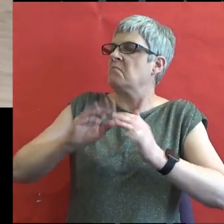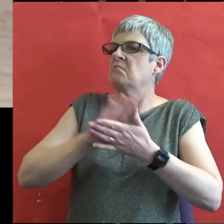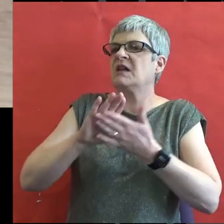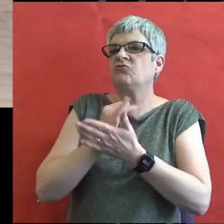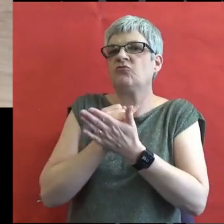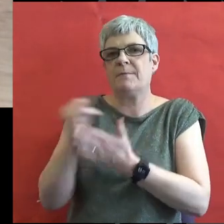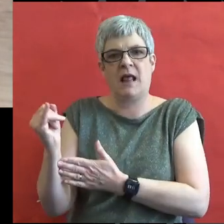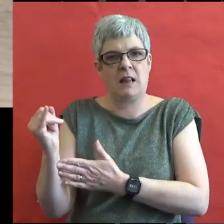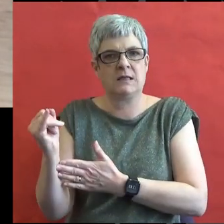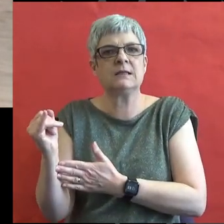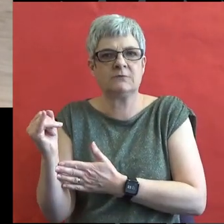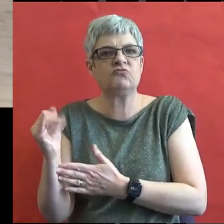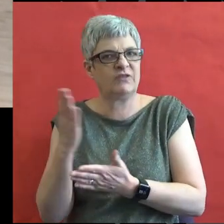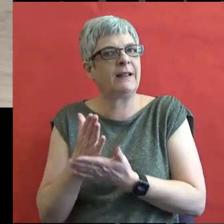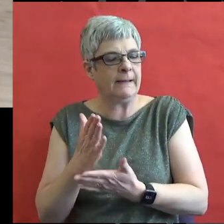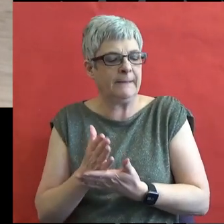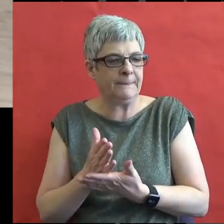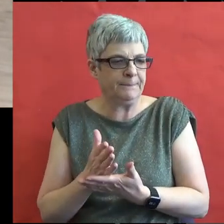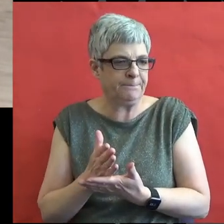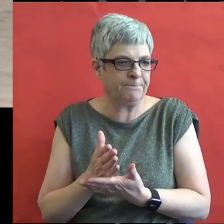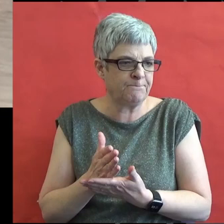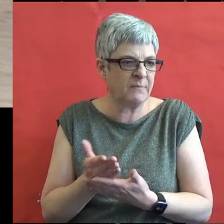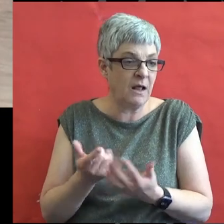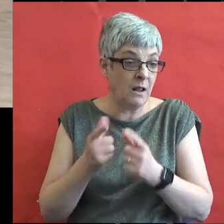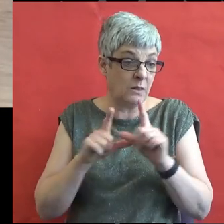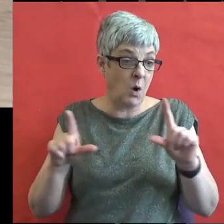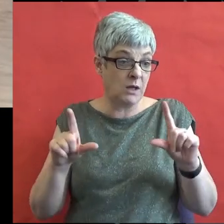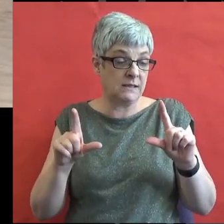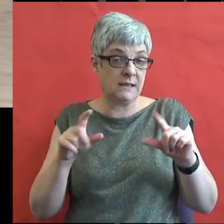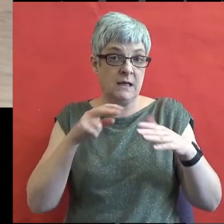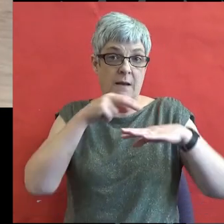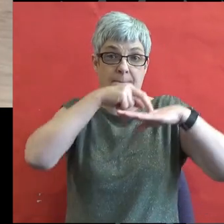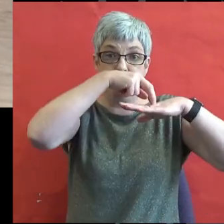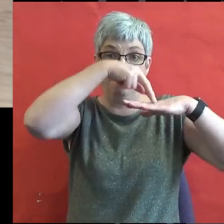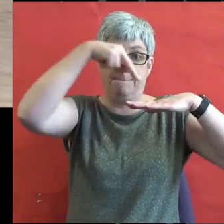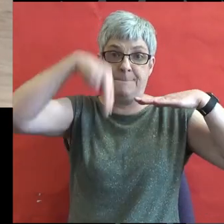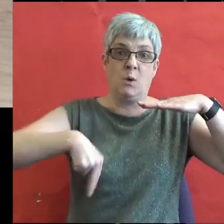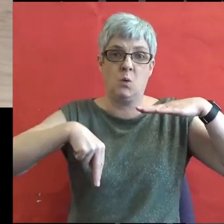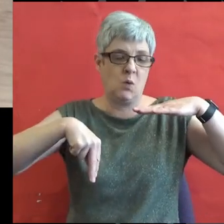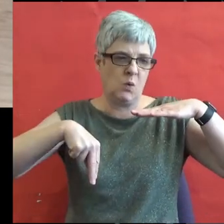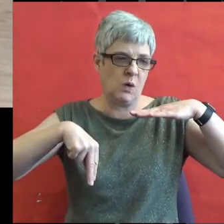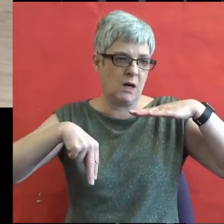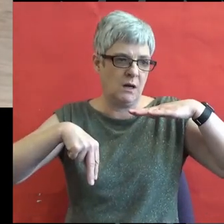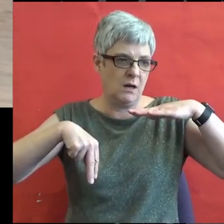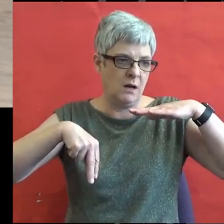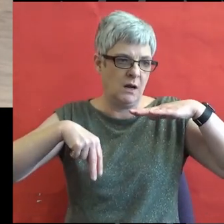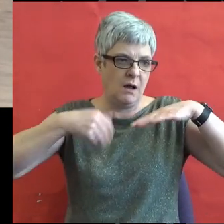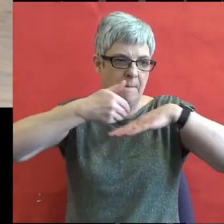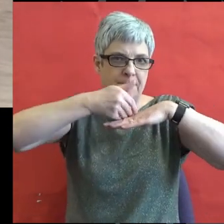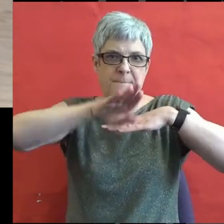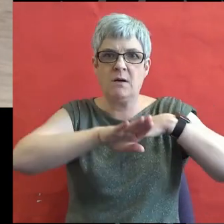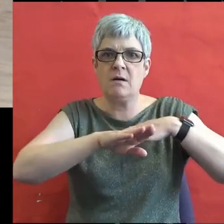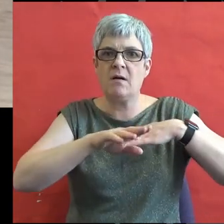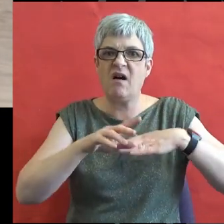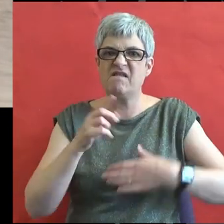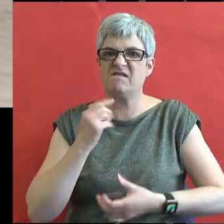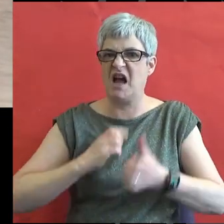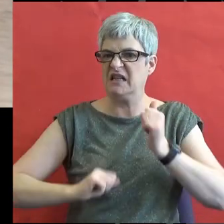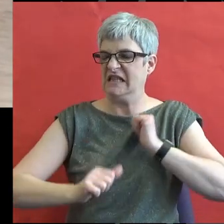in disguise. Lord, take me off my pedestal, rid me of my